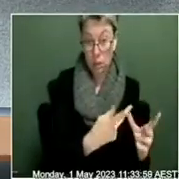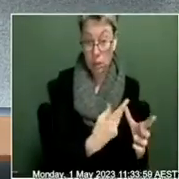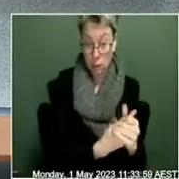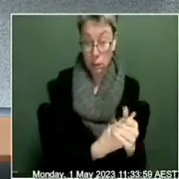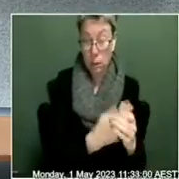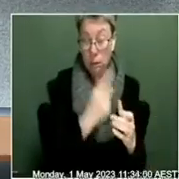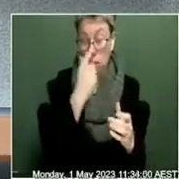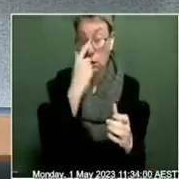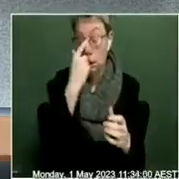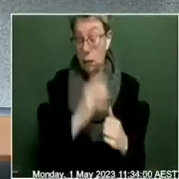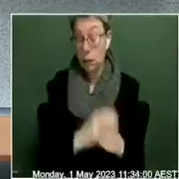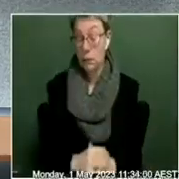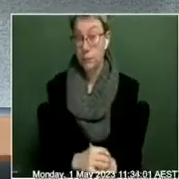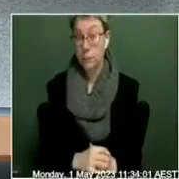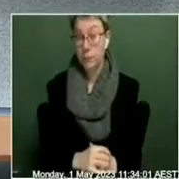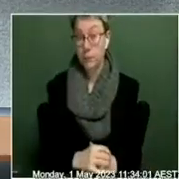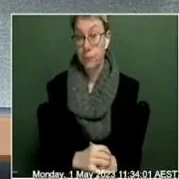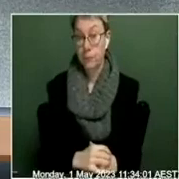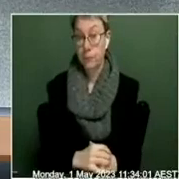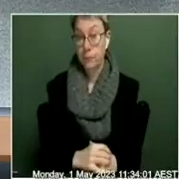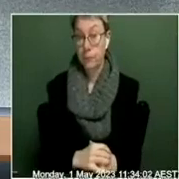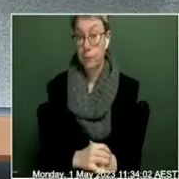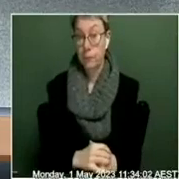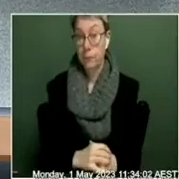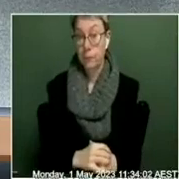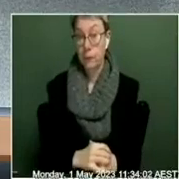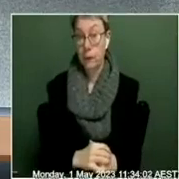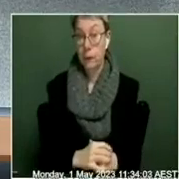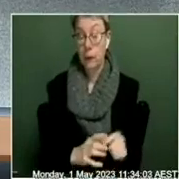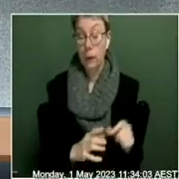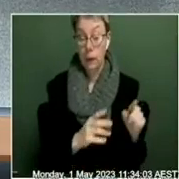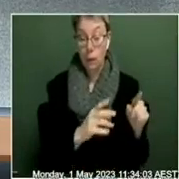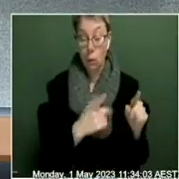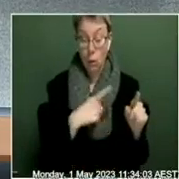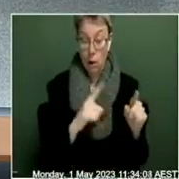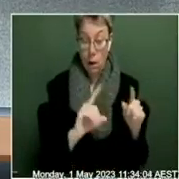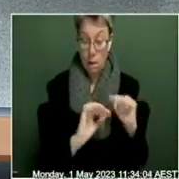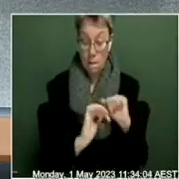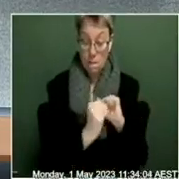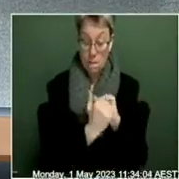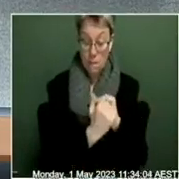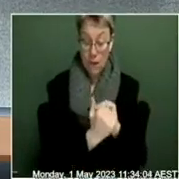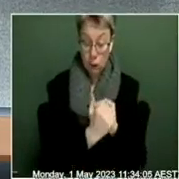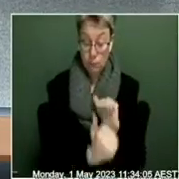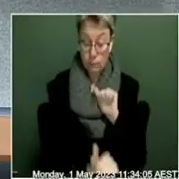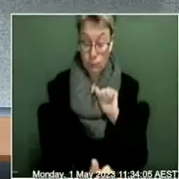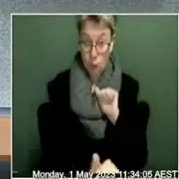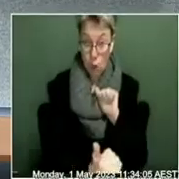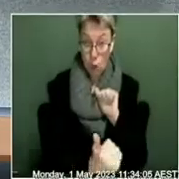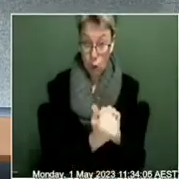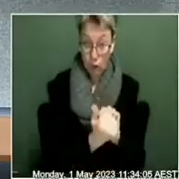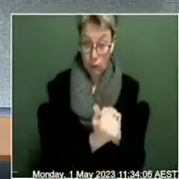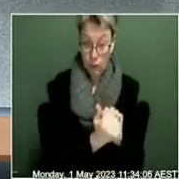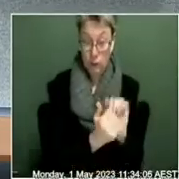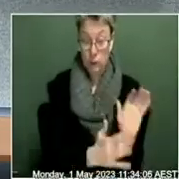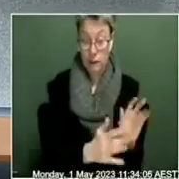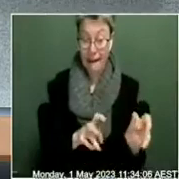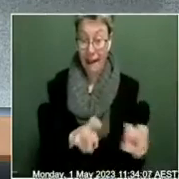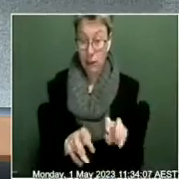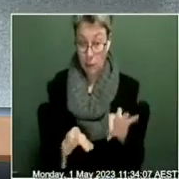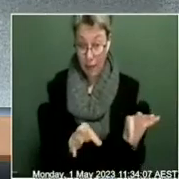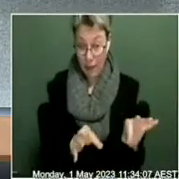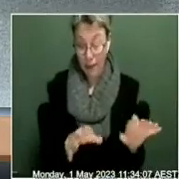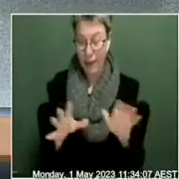the partnership agreement action plan, and then this dashboard that's being developed. The idea is that from an accountability point of view, to come to